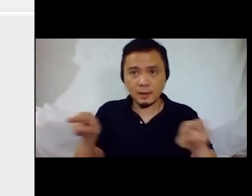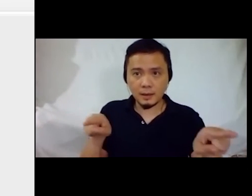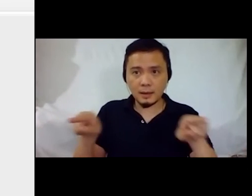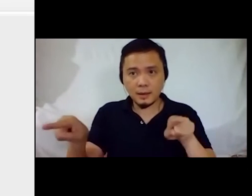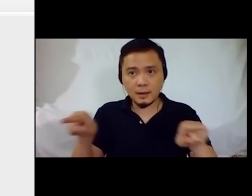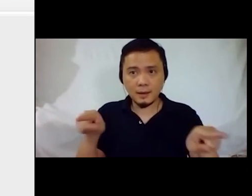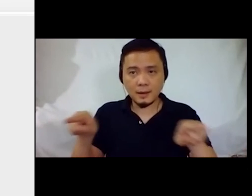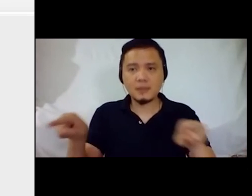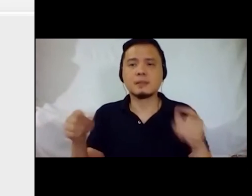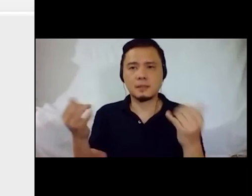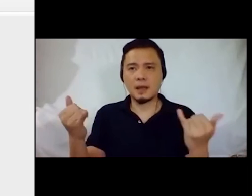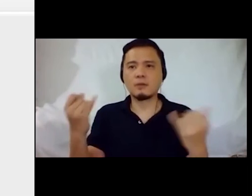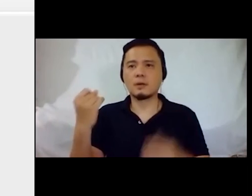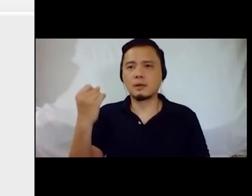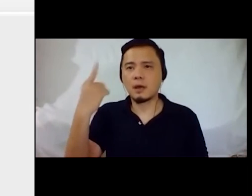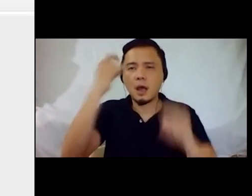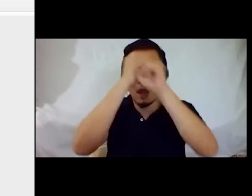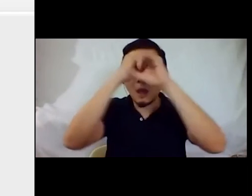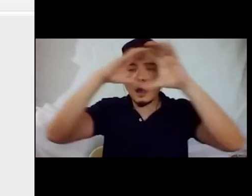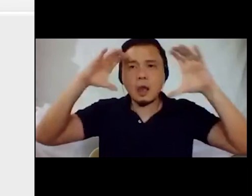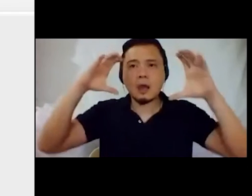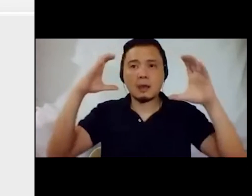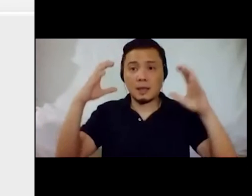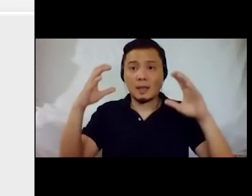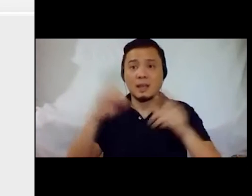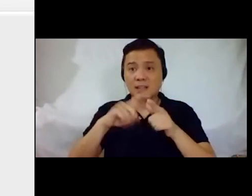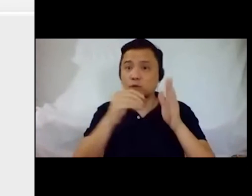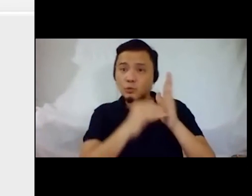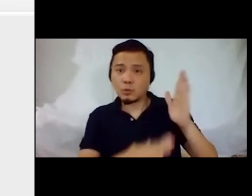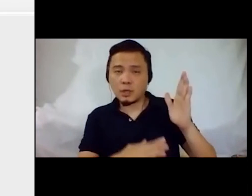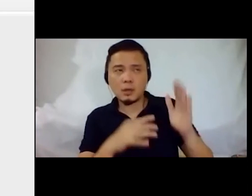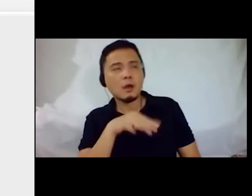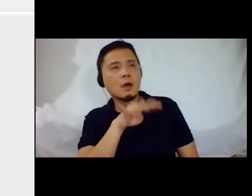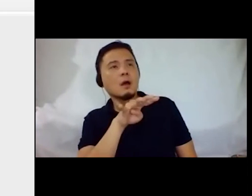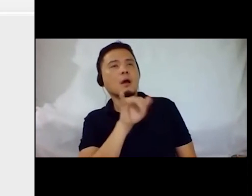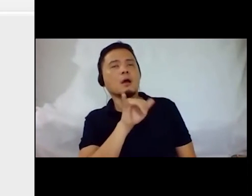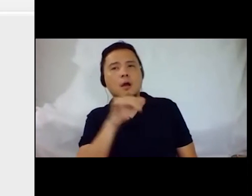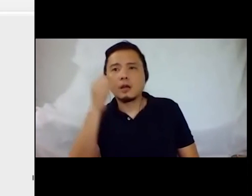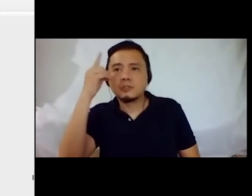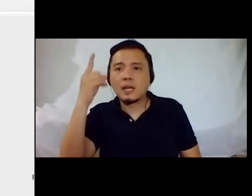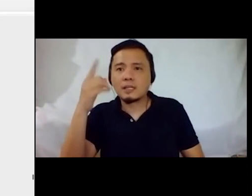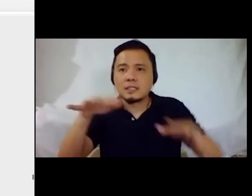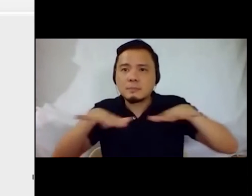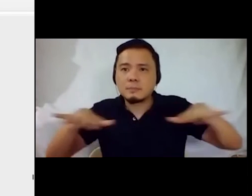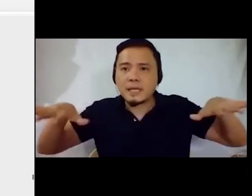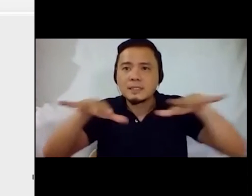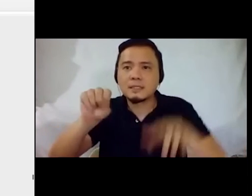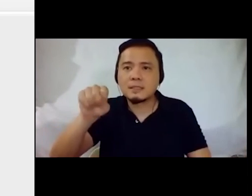so people understand that space is very important.